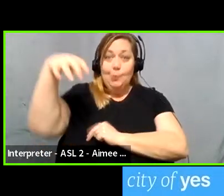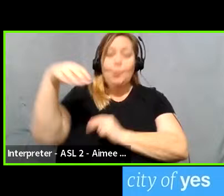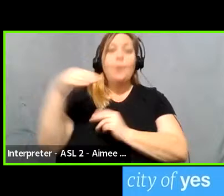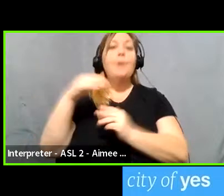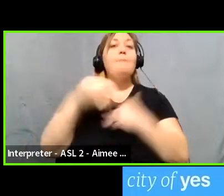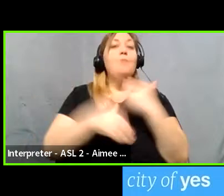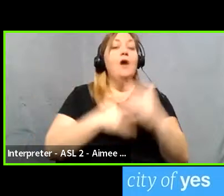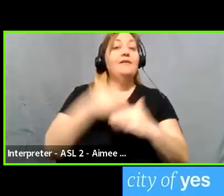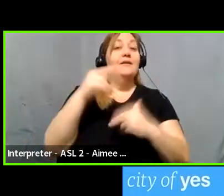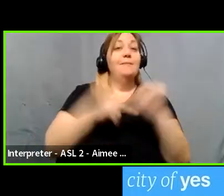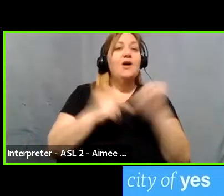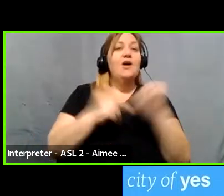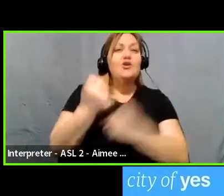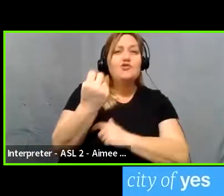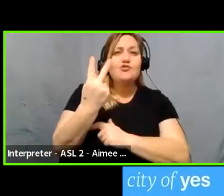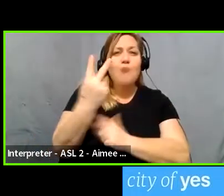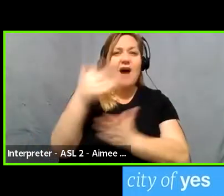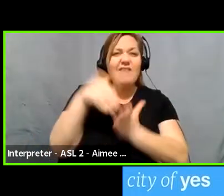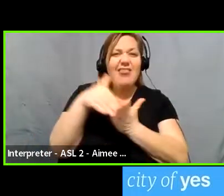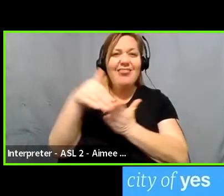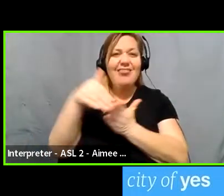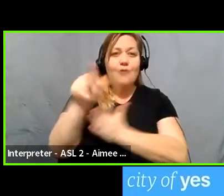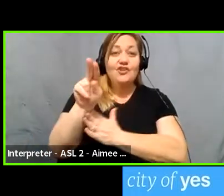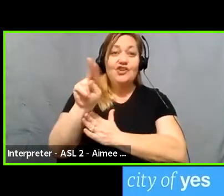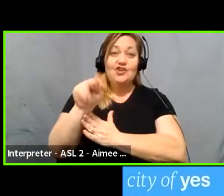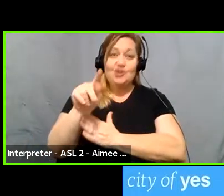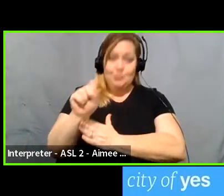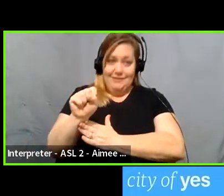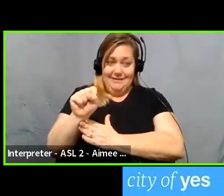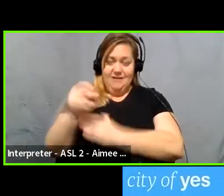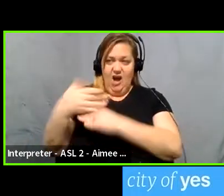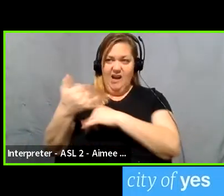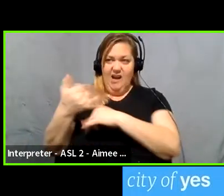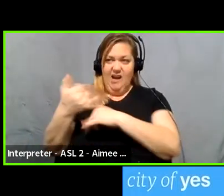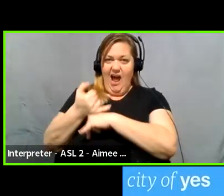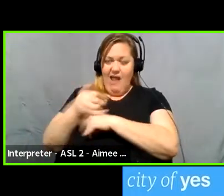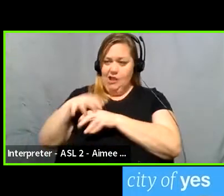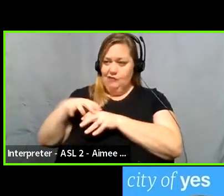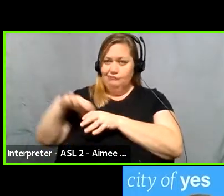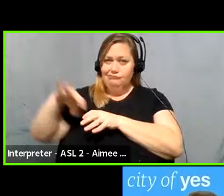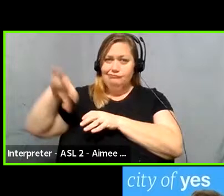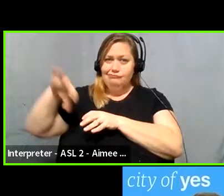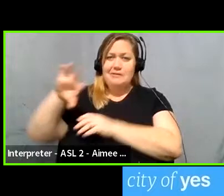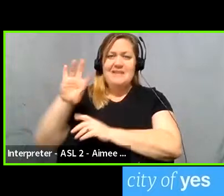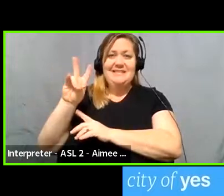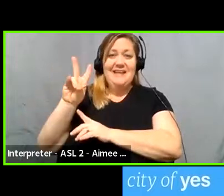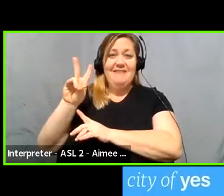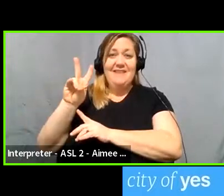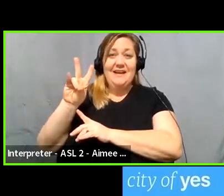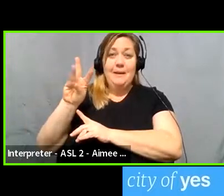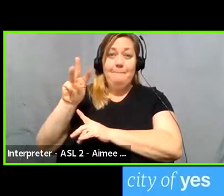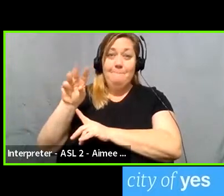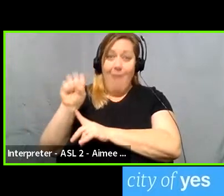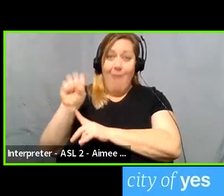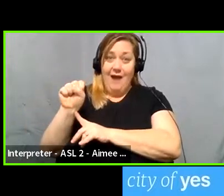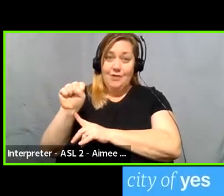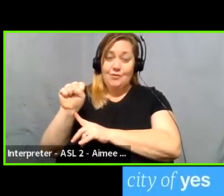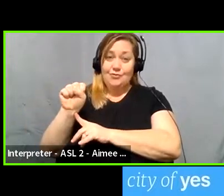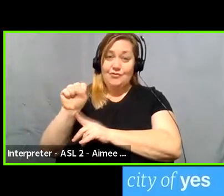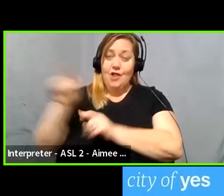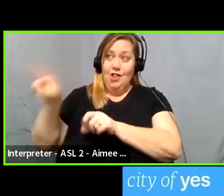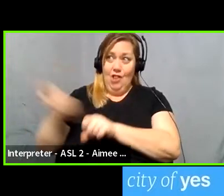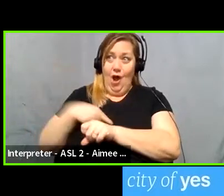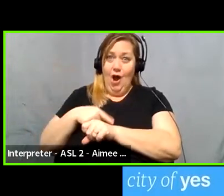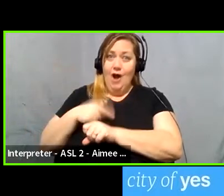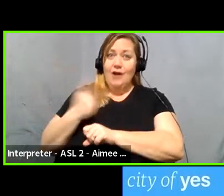12,000 units on an island that is seven miles long Zone 1 and a quarter